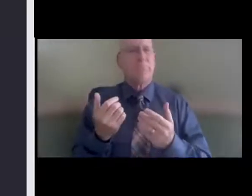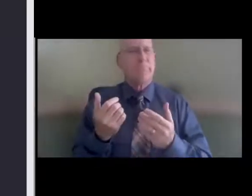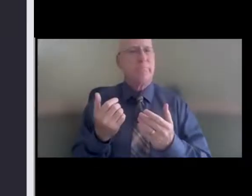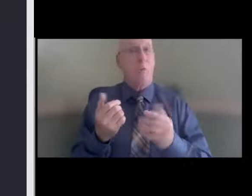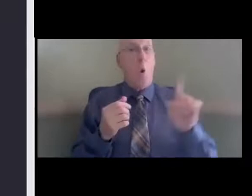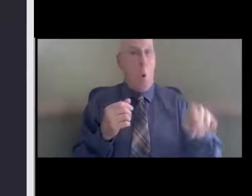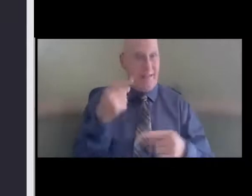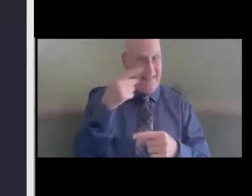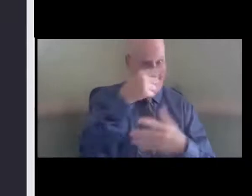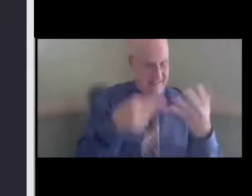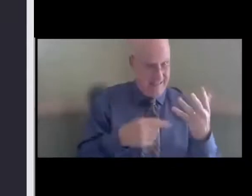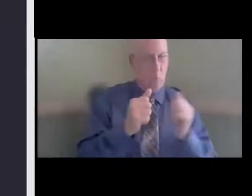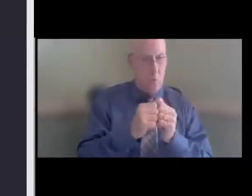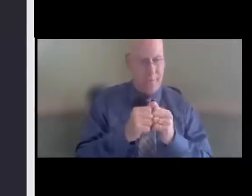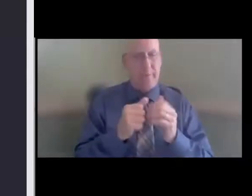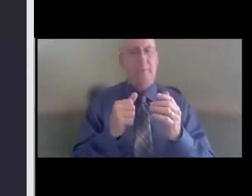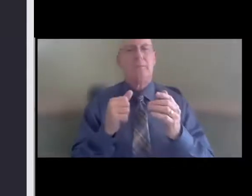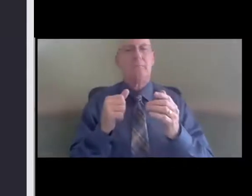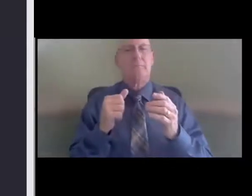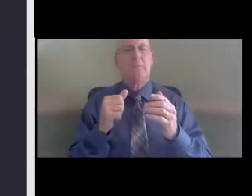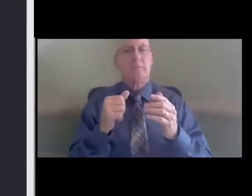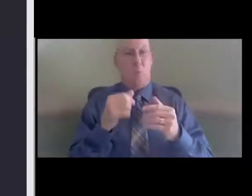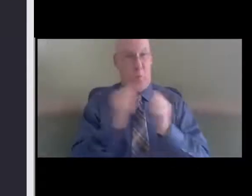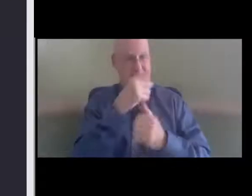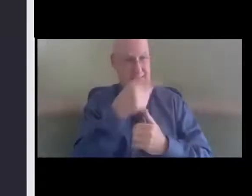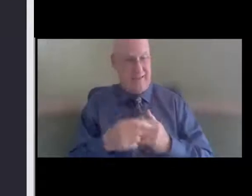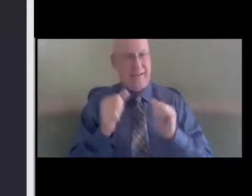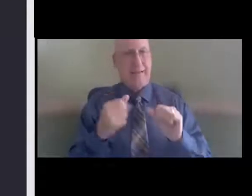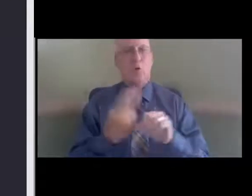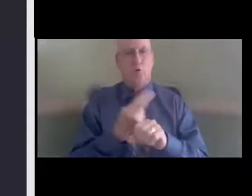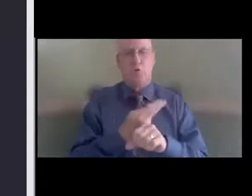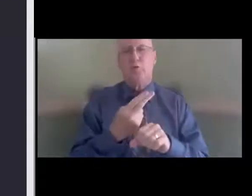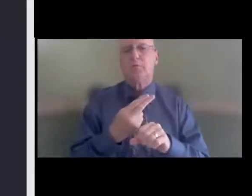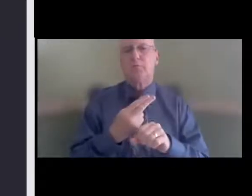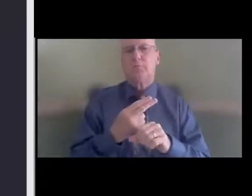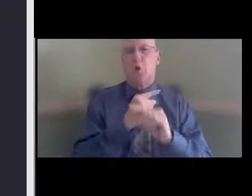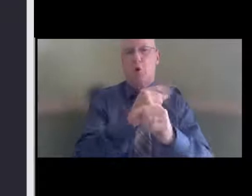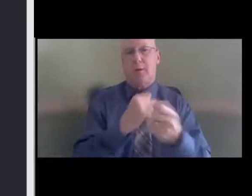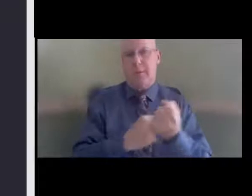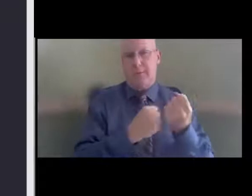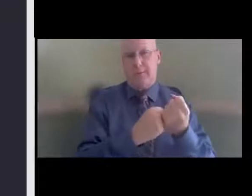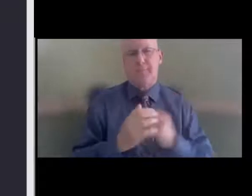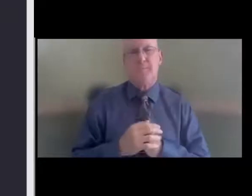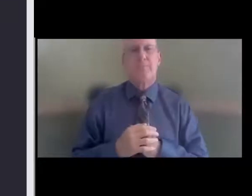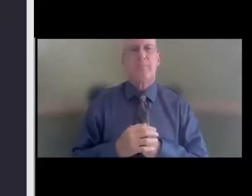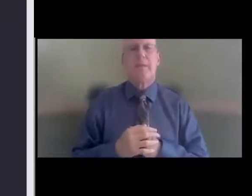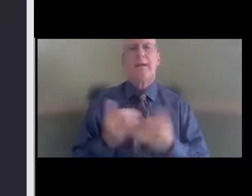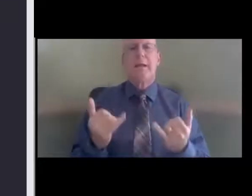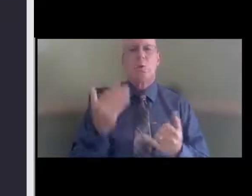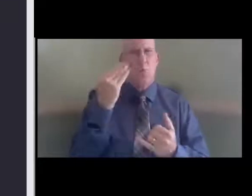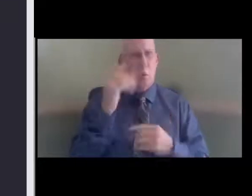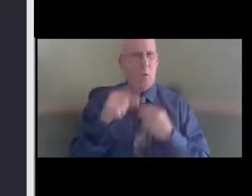used with someone with a developmental disability, again, recognized in the statute. So now that you know